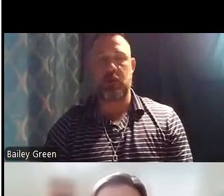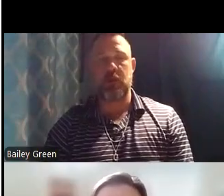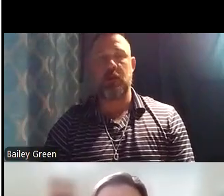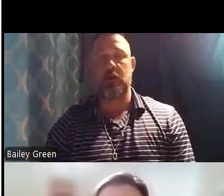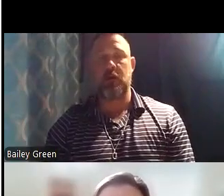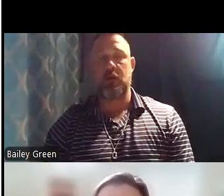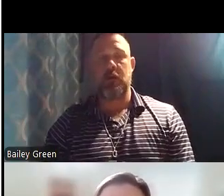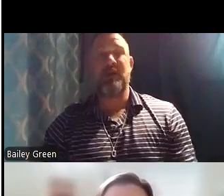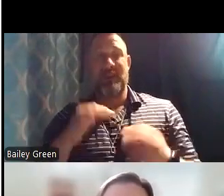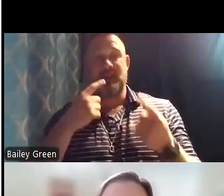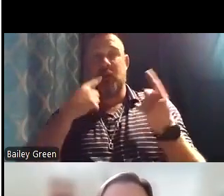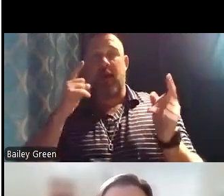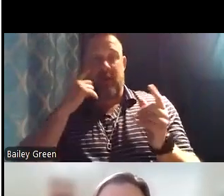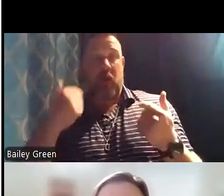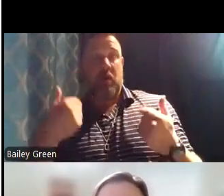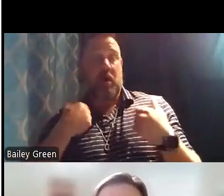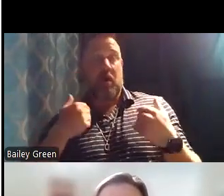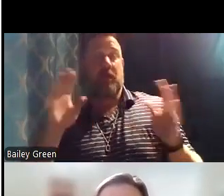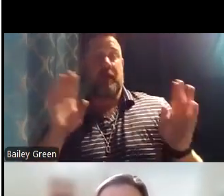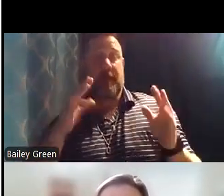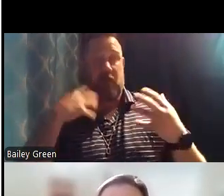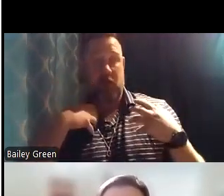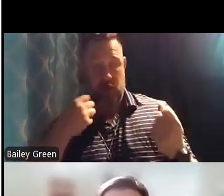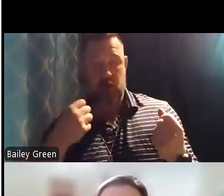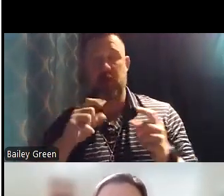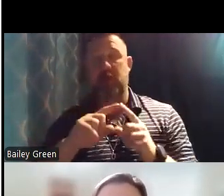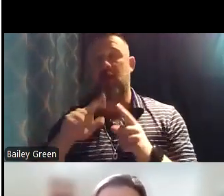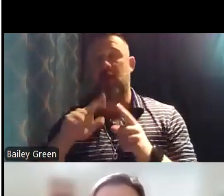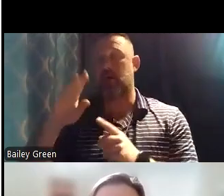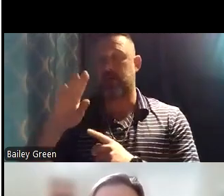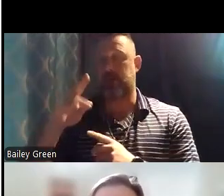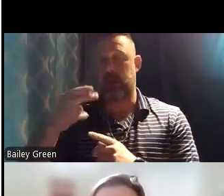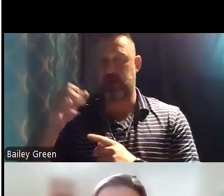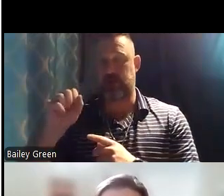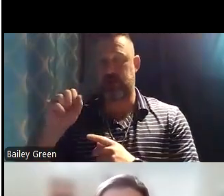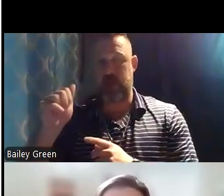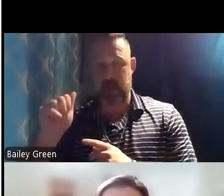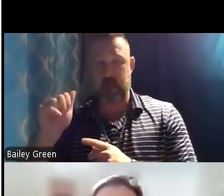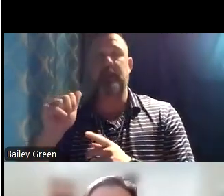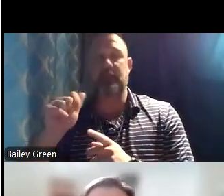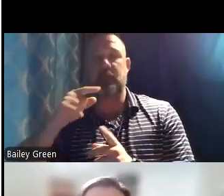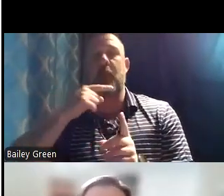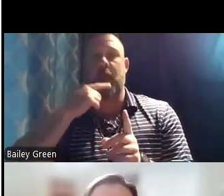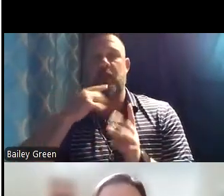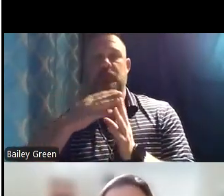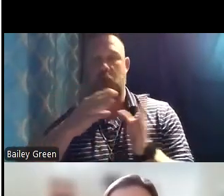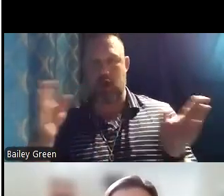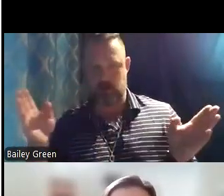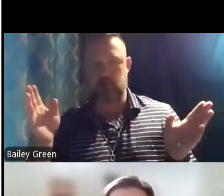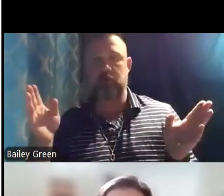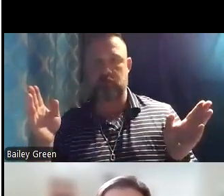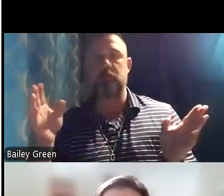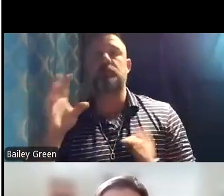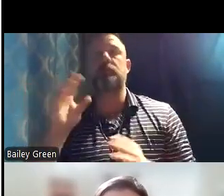around behavioral health for young people, the intent around BHSA is to look at prevention population wide. And then there are some